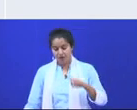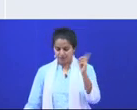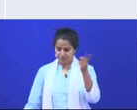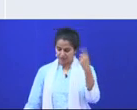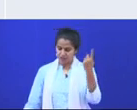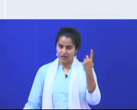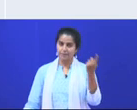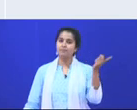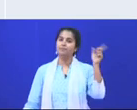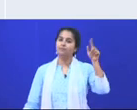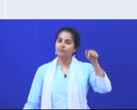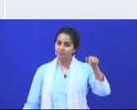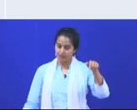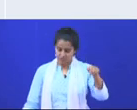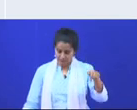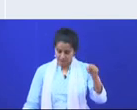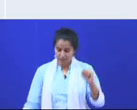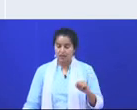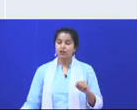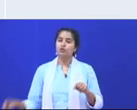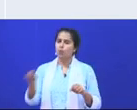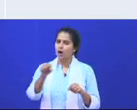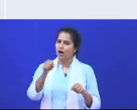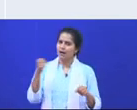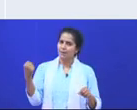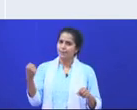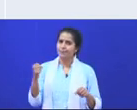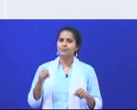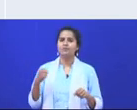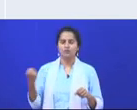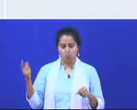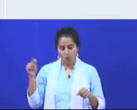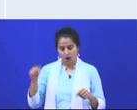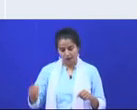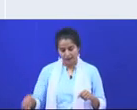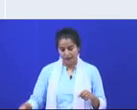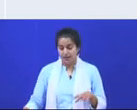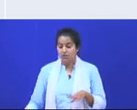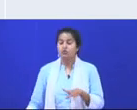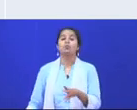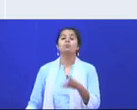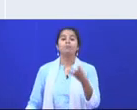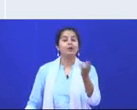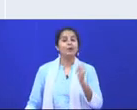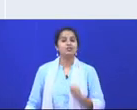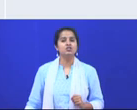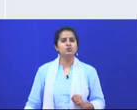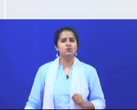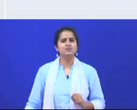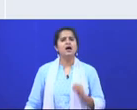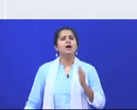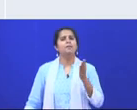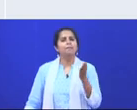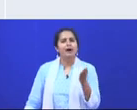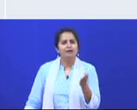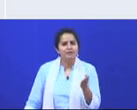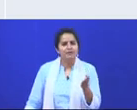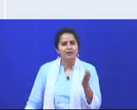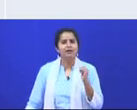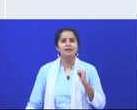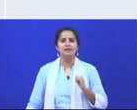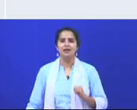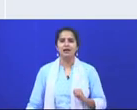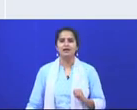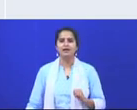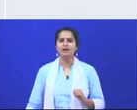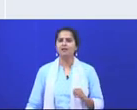phenake, vyajanam, vyajane, dwaram, dware. So my question to you is,